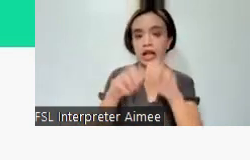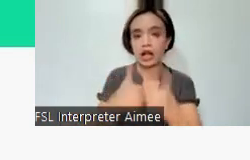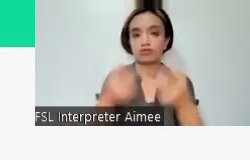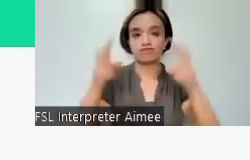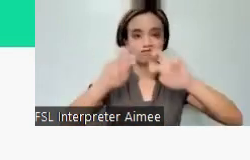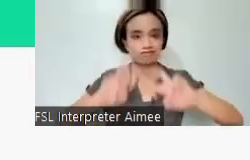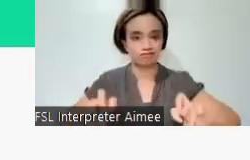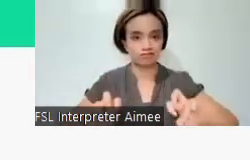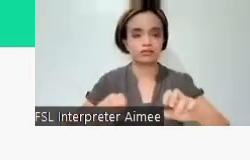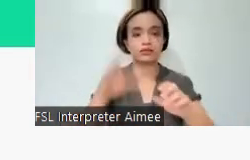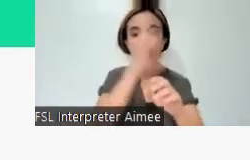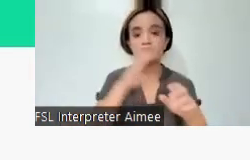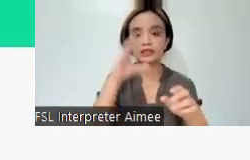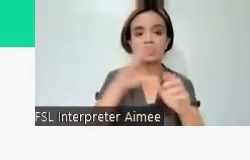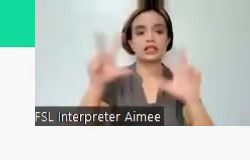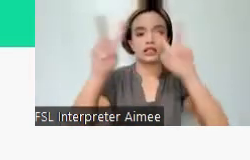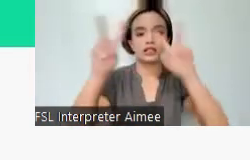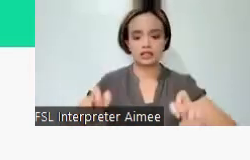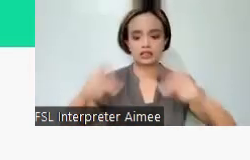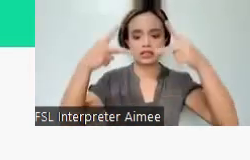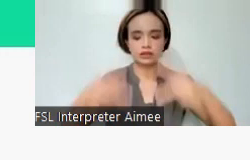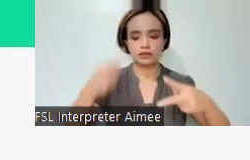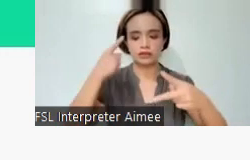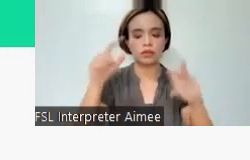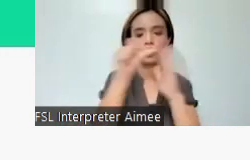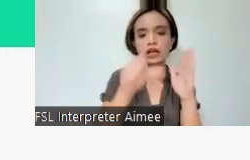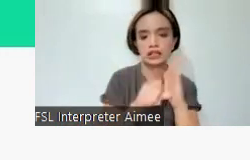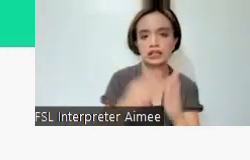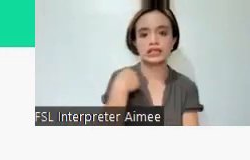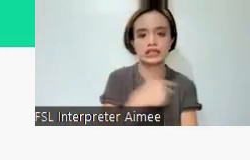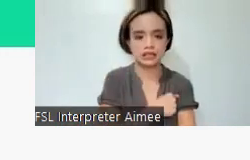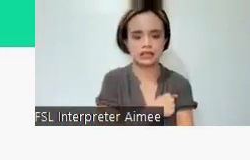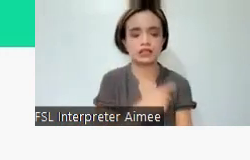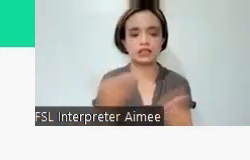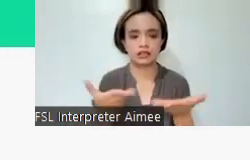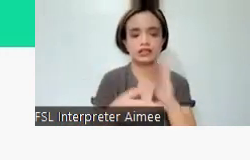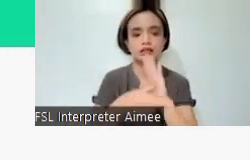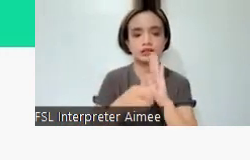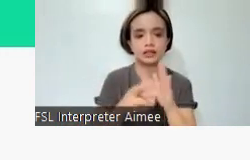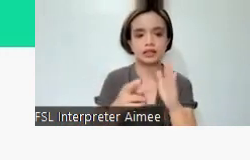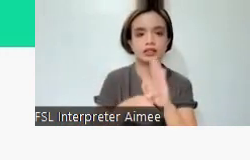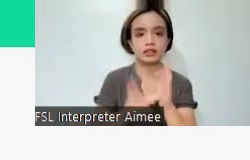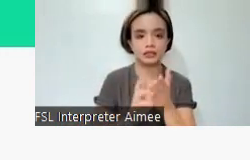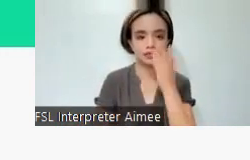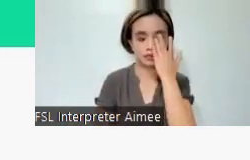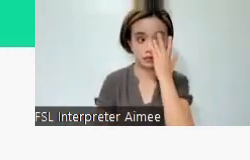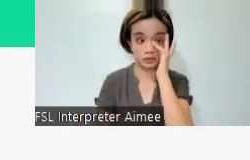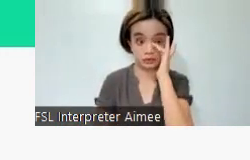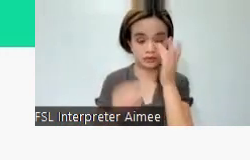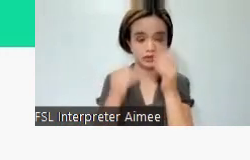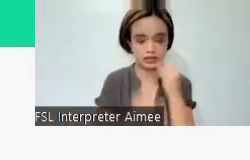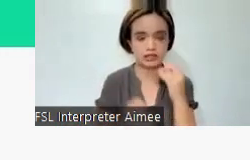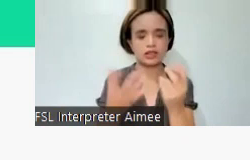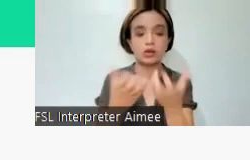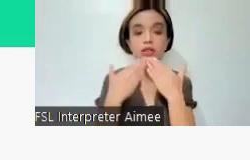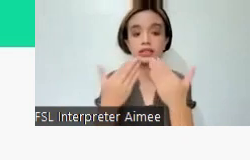searching research databases for the articles that we would need in this review. Finally, we would also